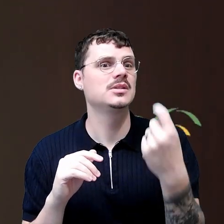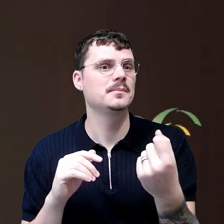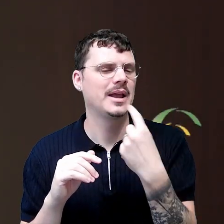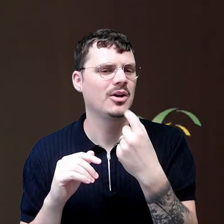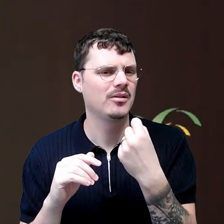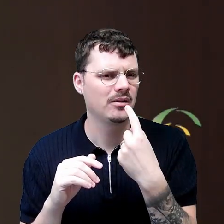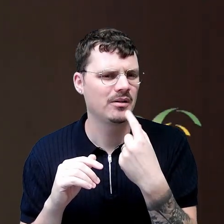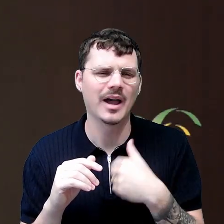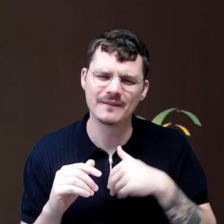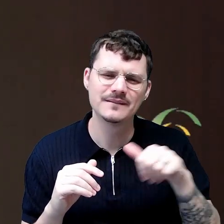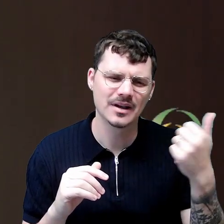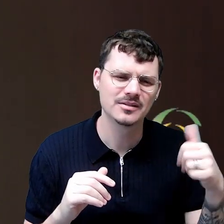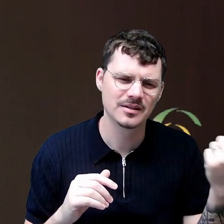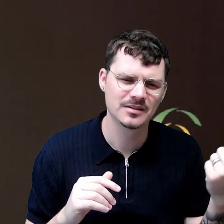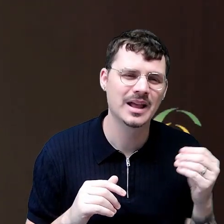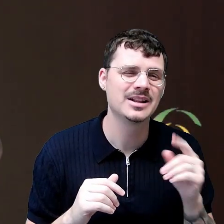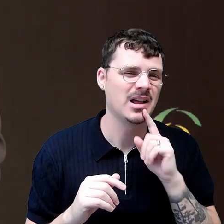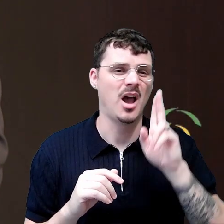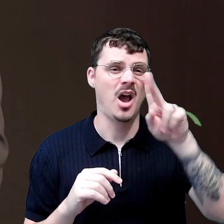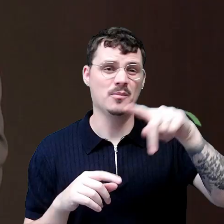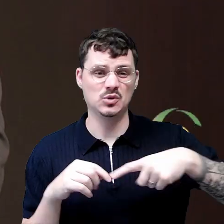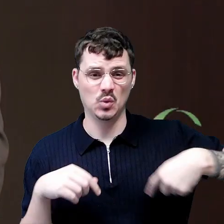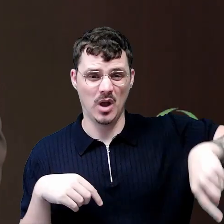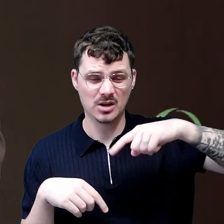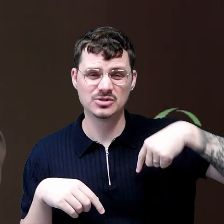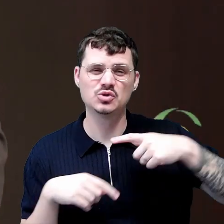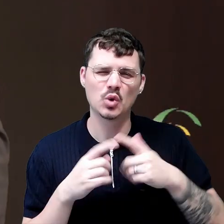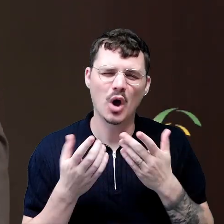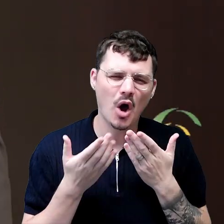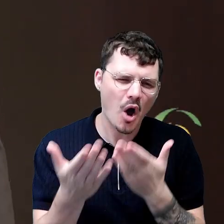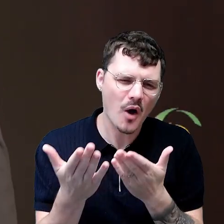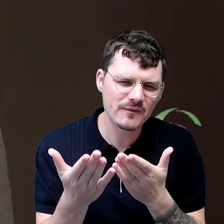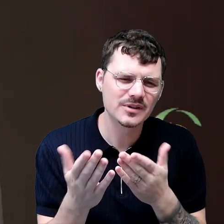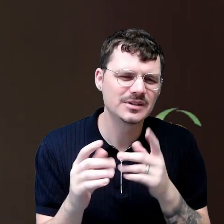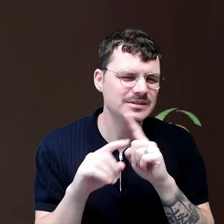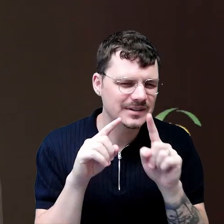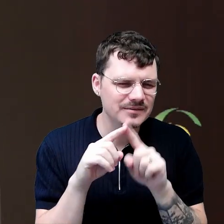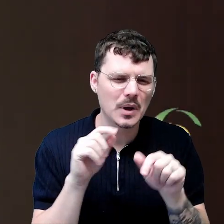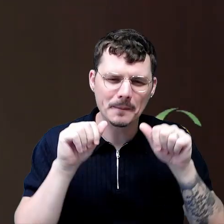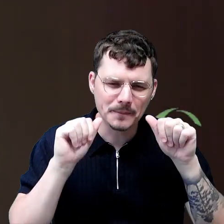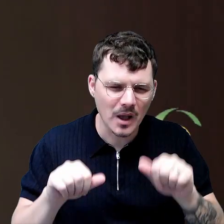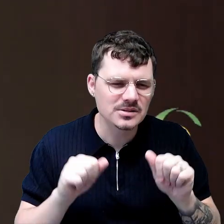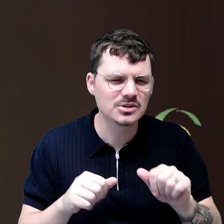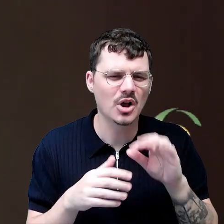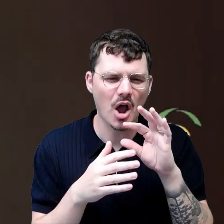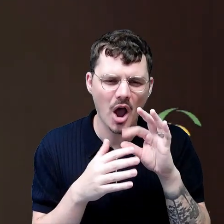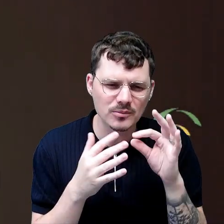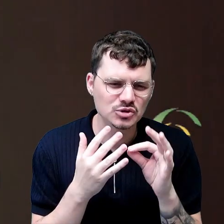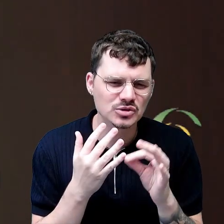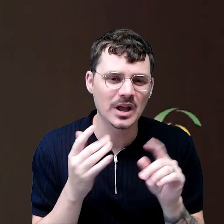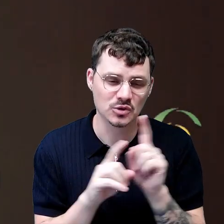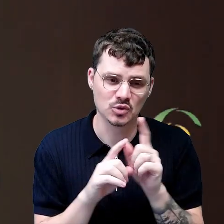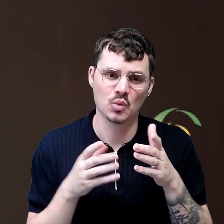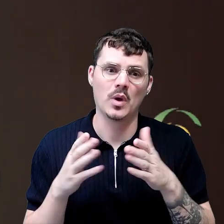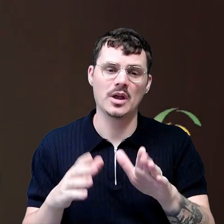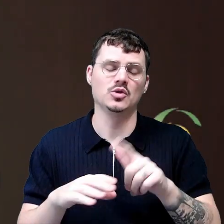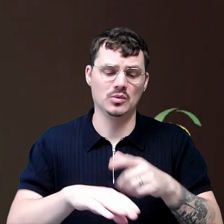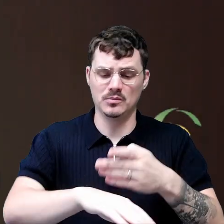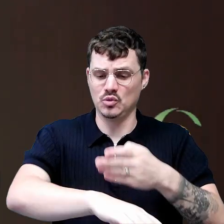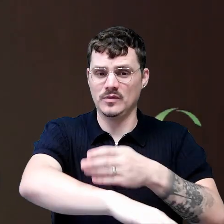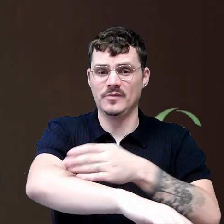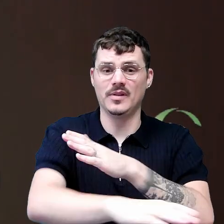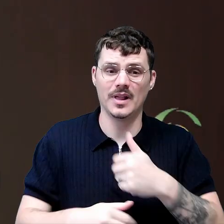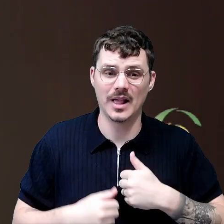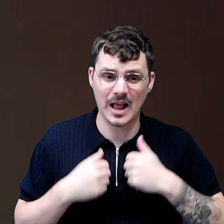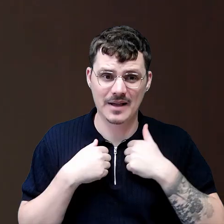pills. And it's up to us to offer people every single possibility and option as a way to improve their